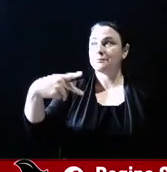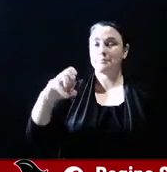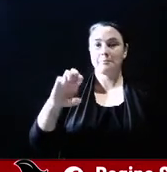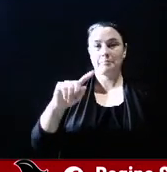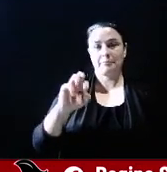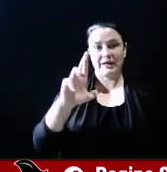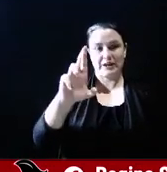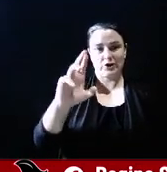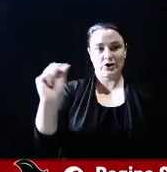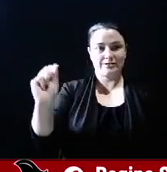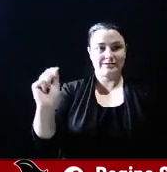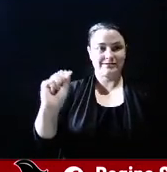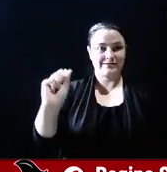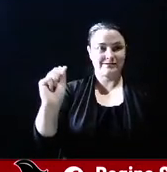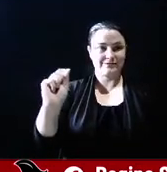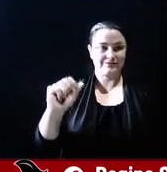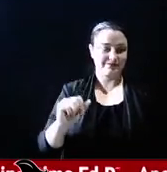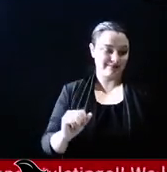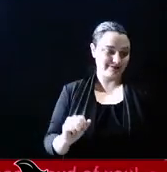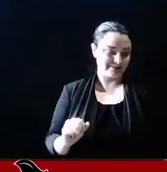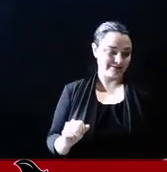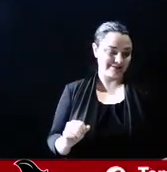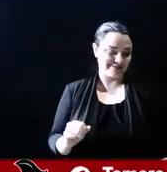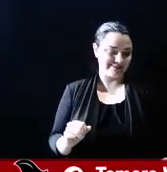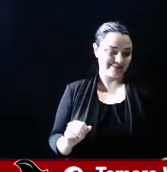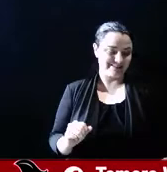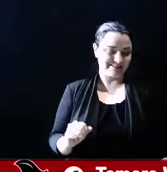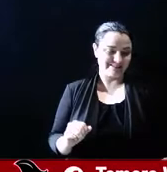Peter James Simeon.